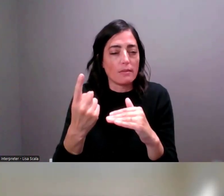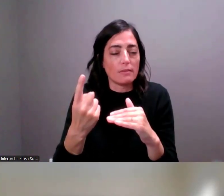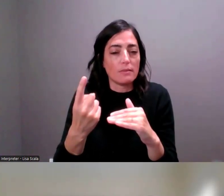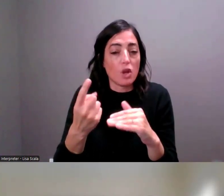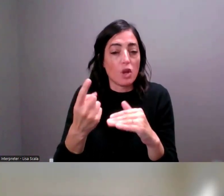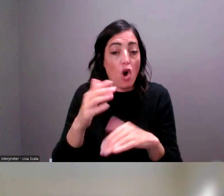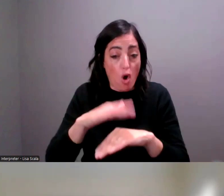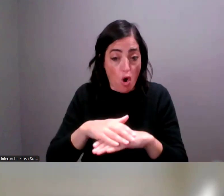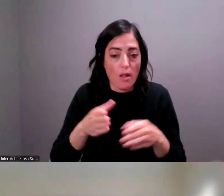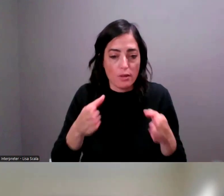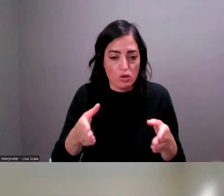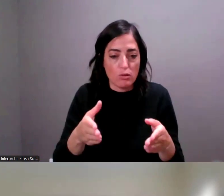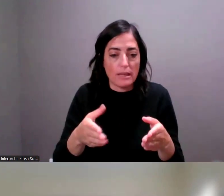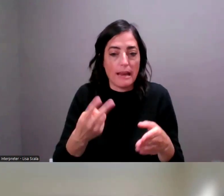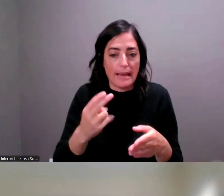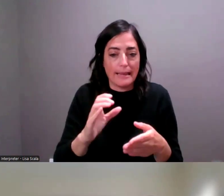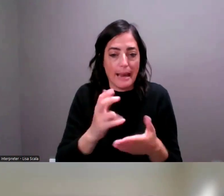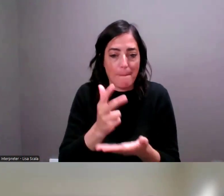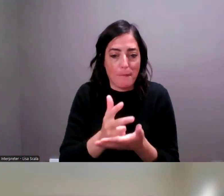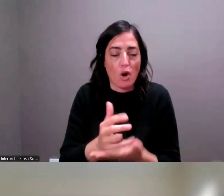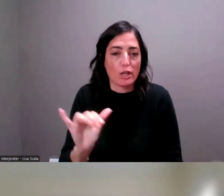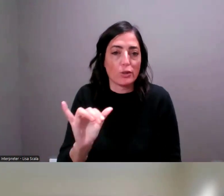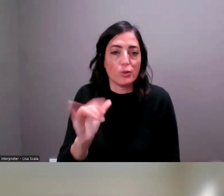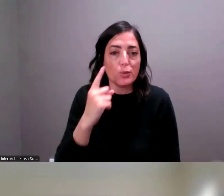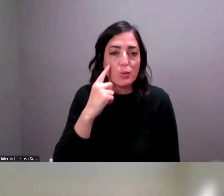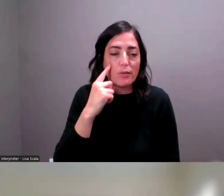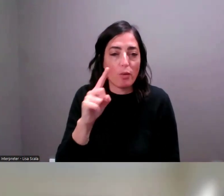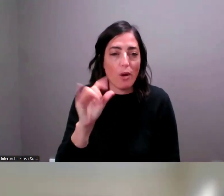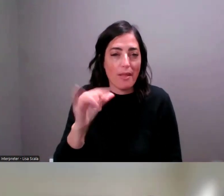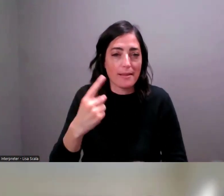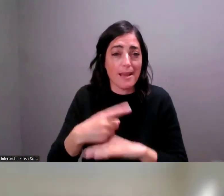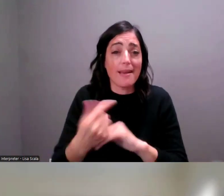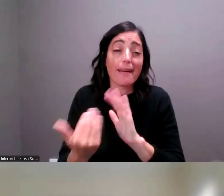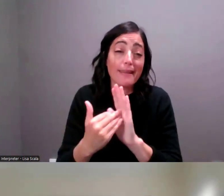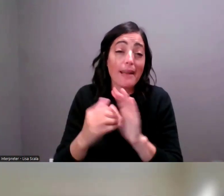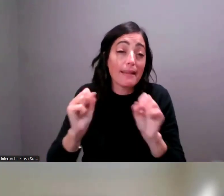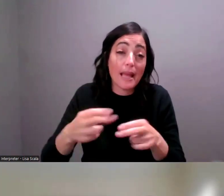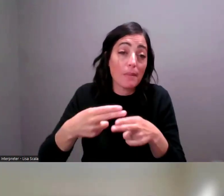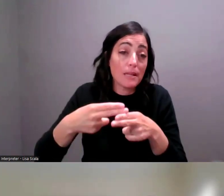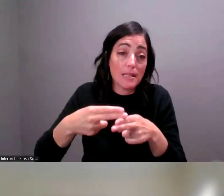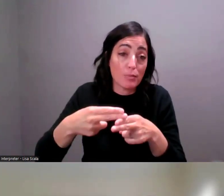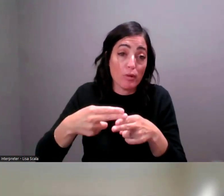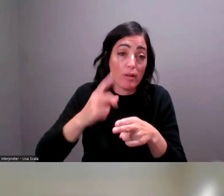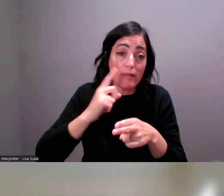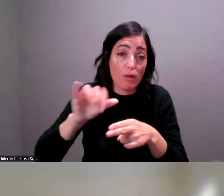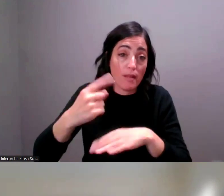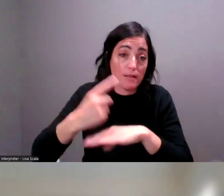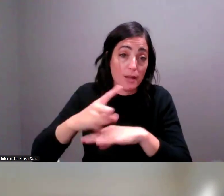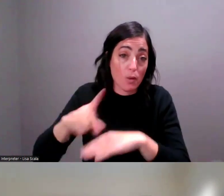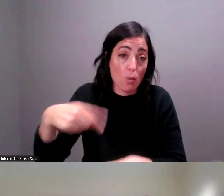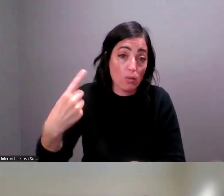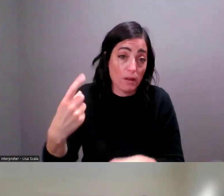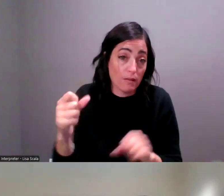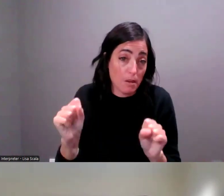designated on-street space as well for, and again, that can be temporary, just for election day.